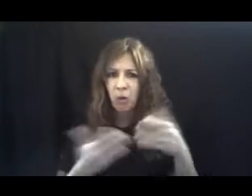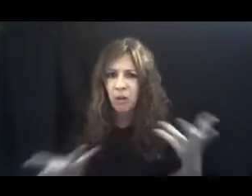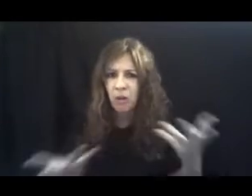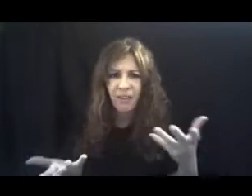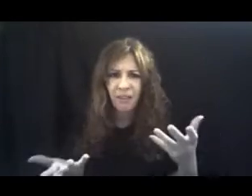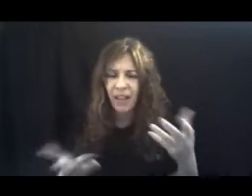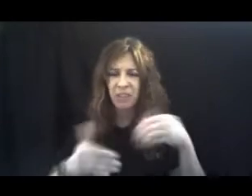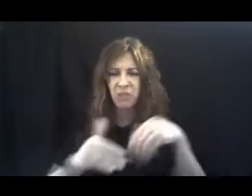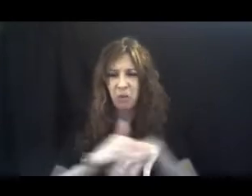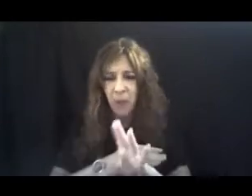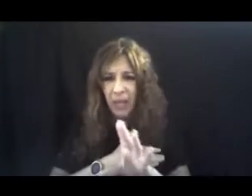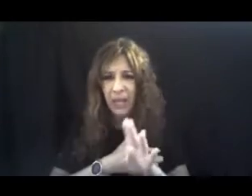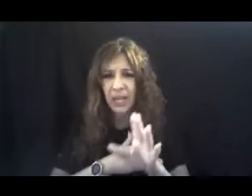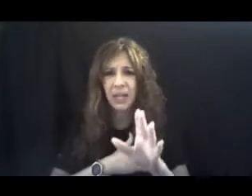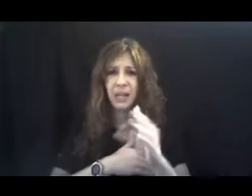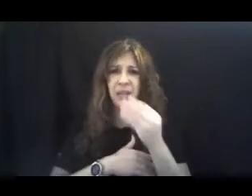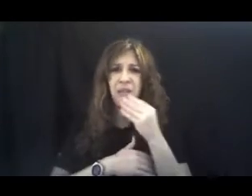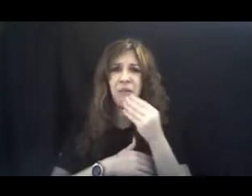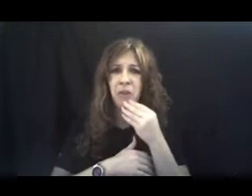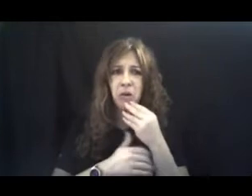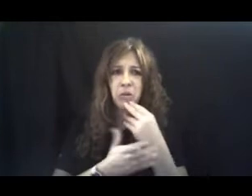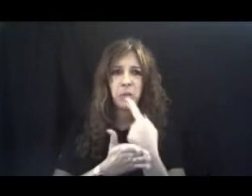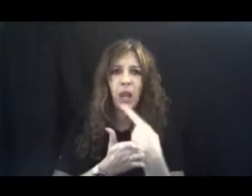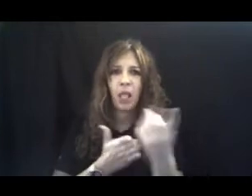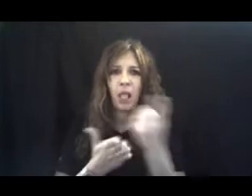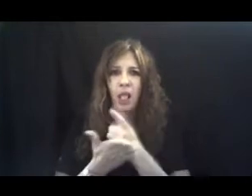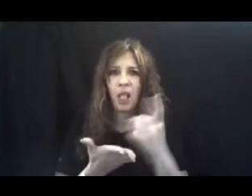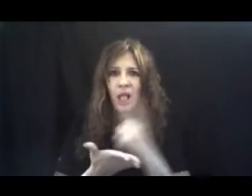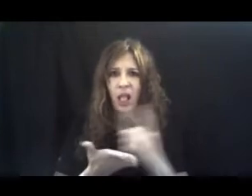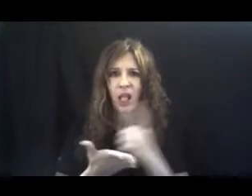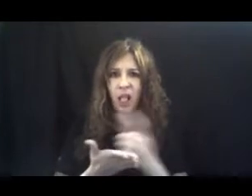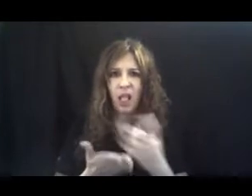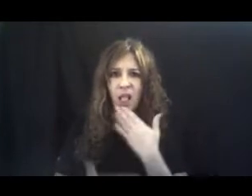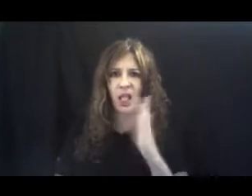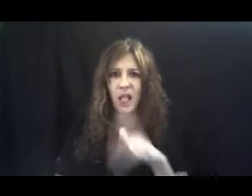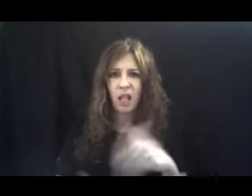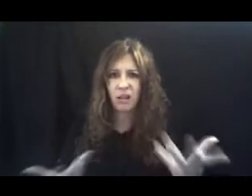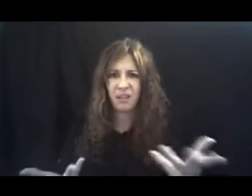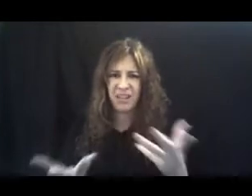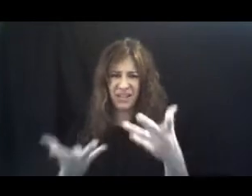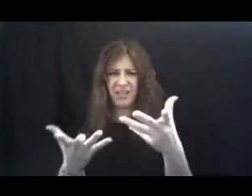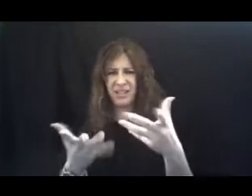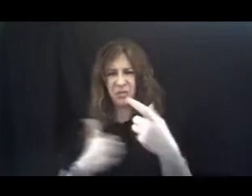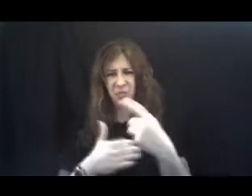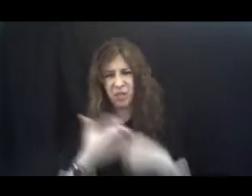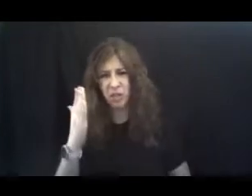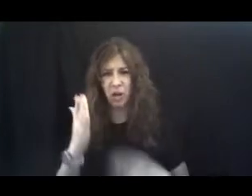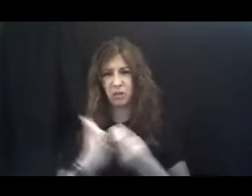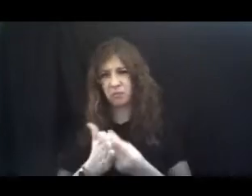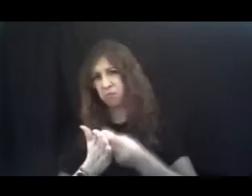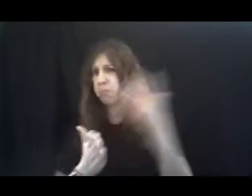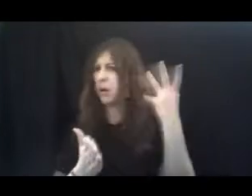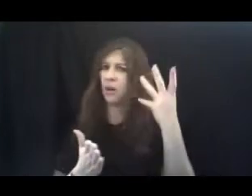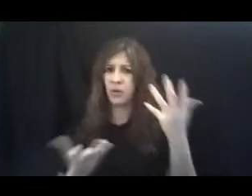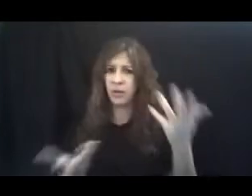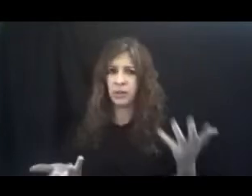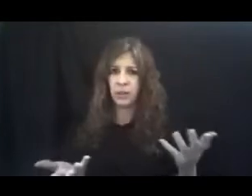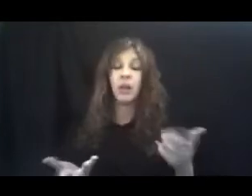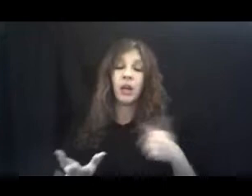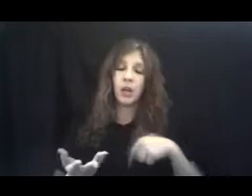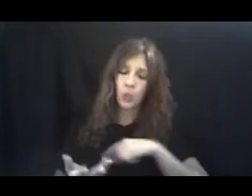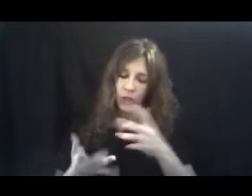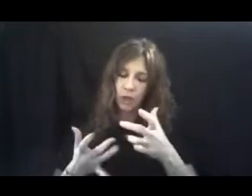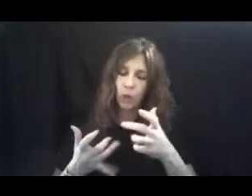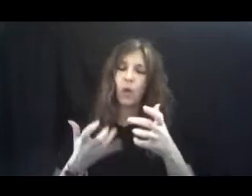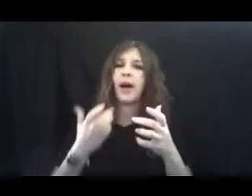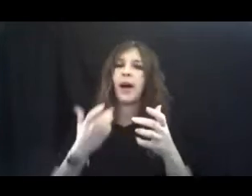the food has been in there for weeks, and then they want to charge an arm and a leg. We want to stay as